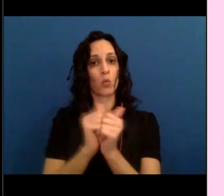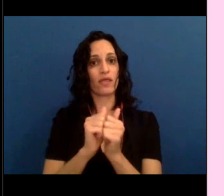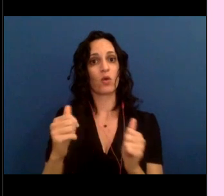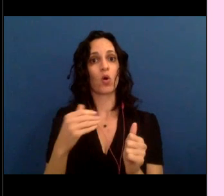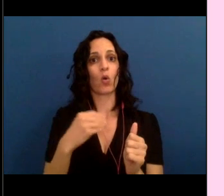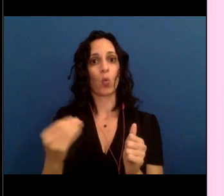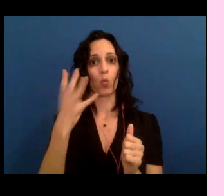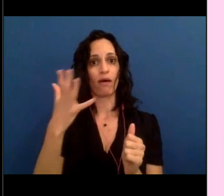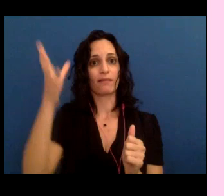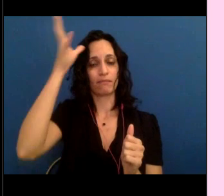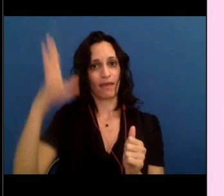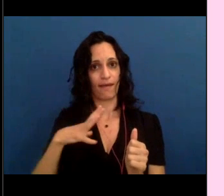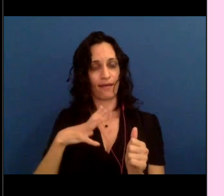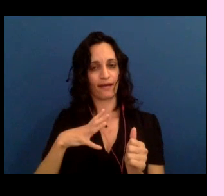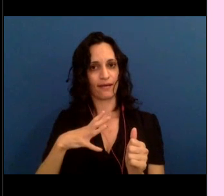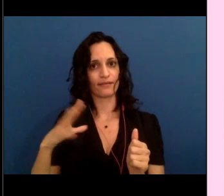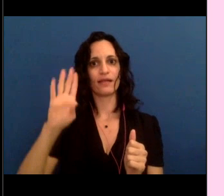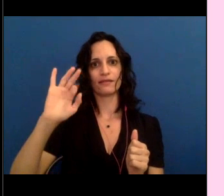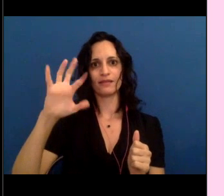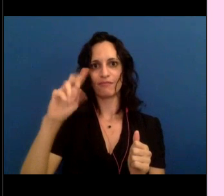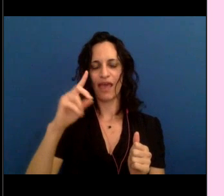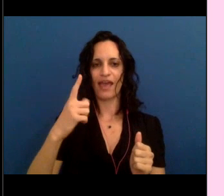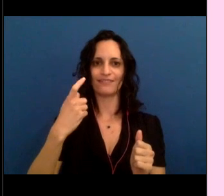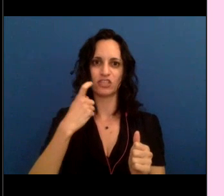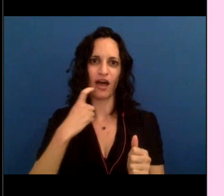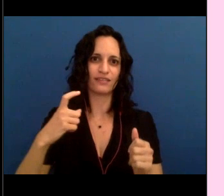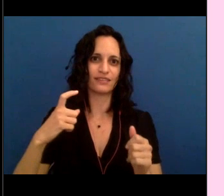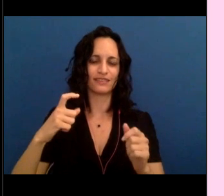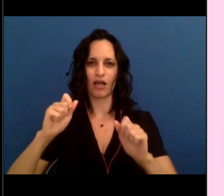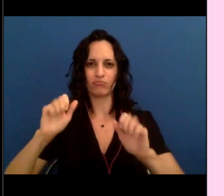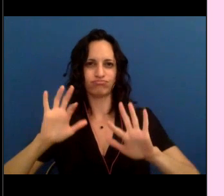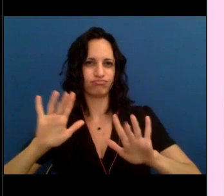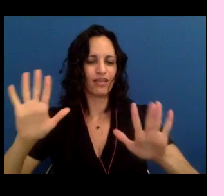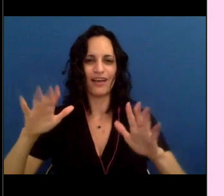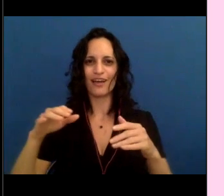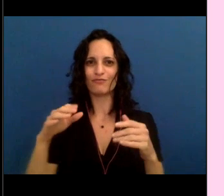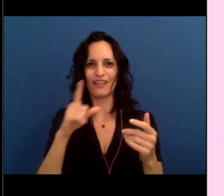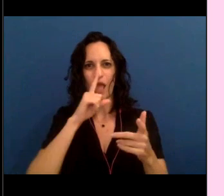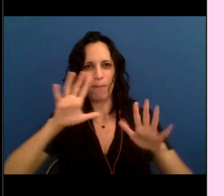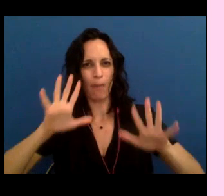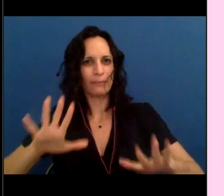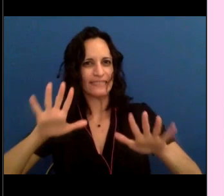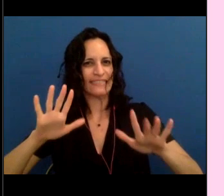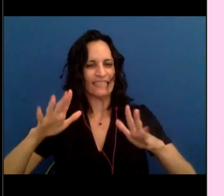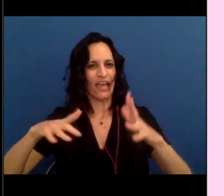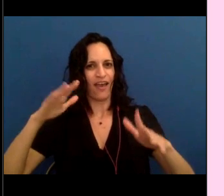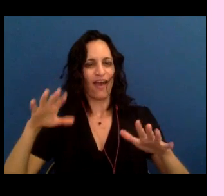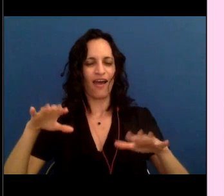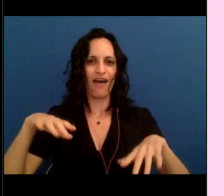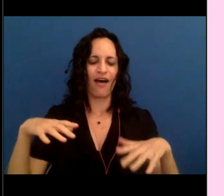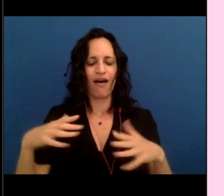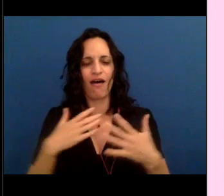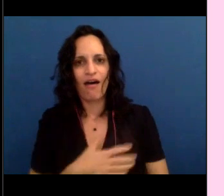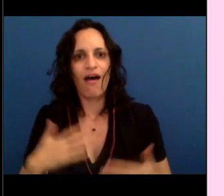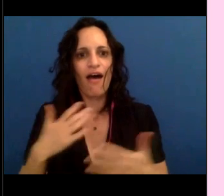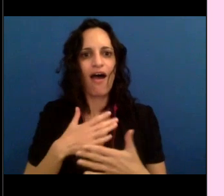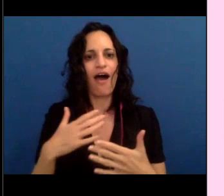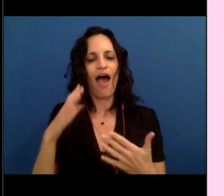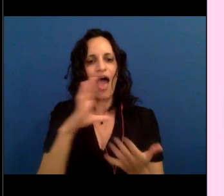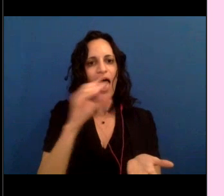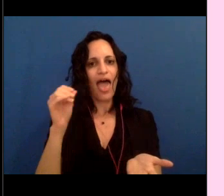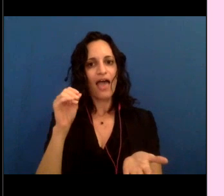band has just played a rousing routine. I mean, the band is bumping, right? And she writes about how engaged she was and how